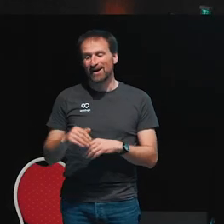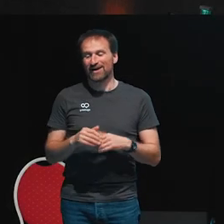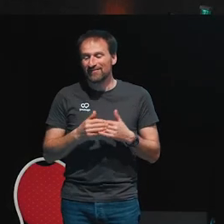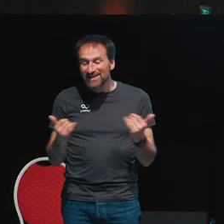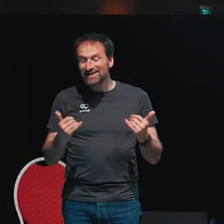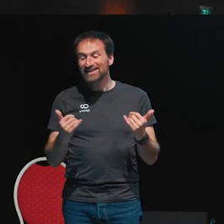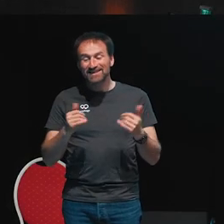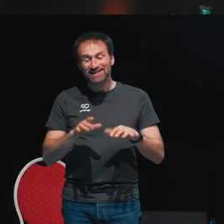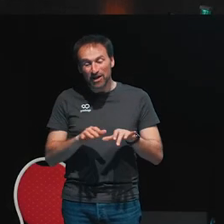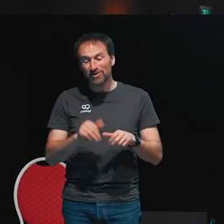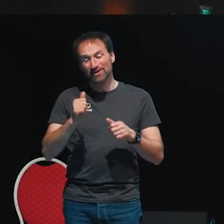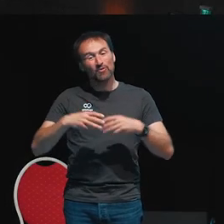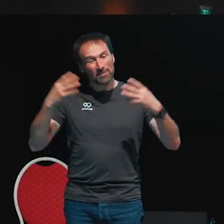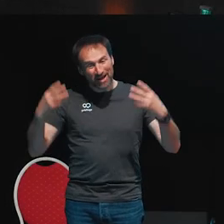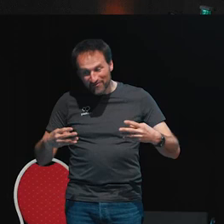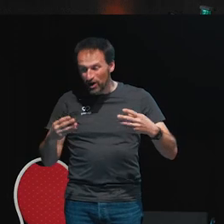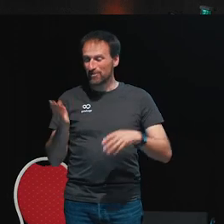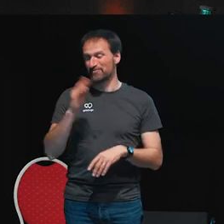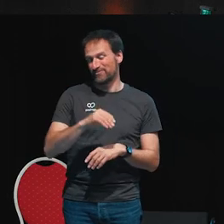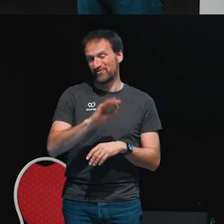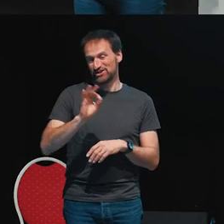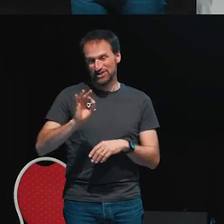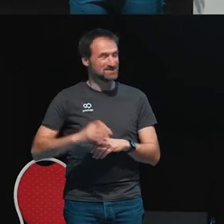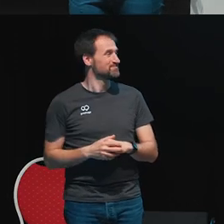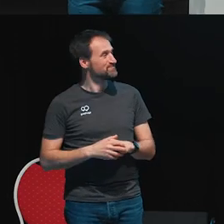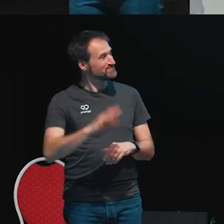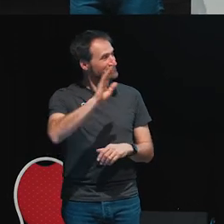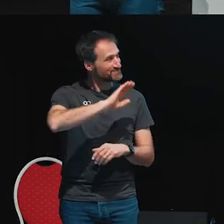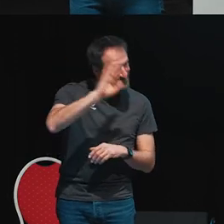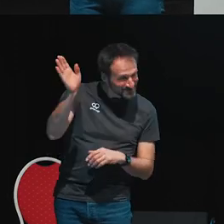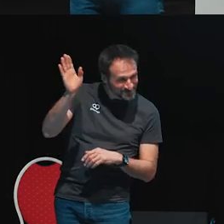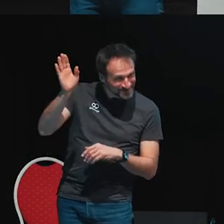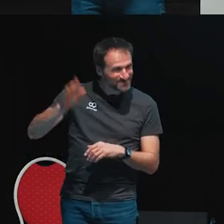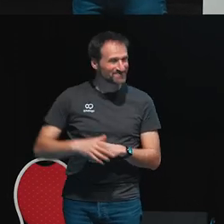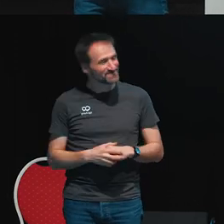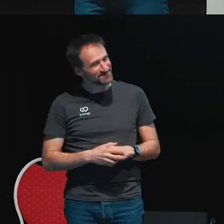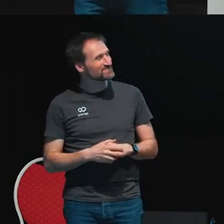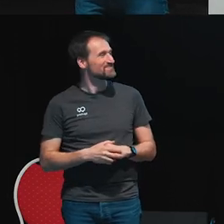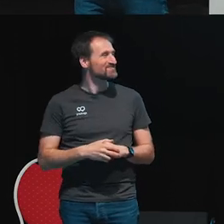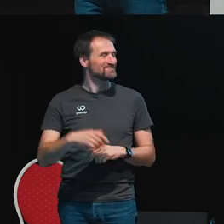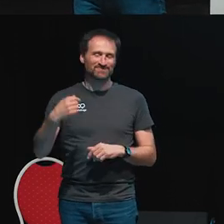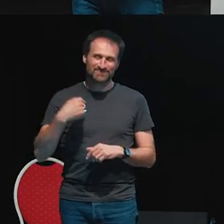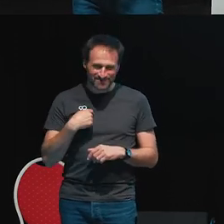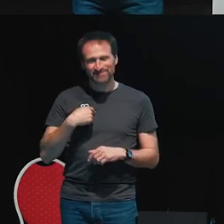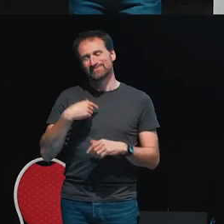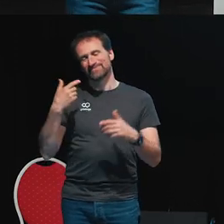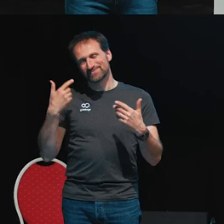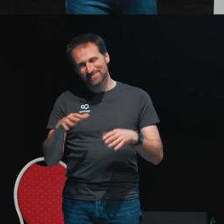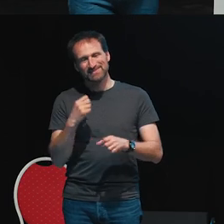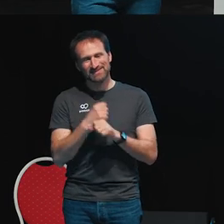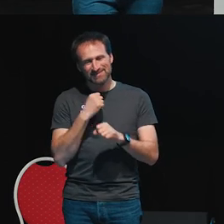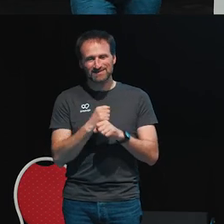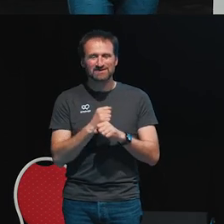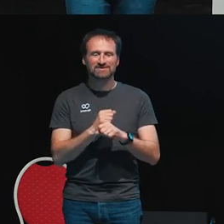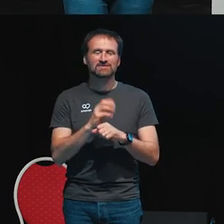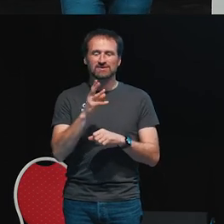Hey, hello. My name is Mariko. I work for, well, work in the team called Web